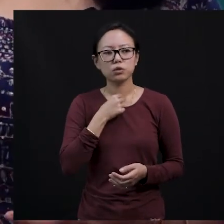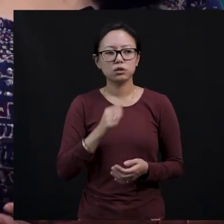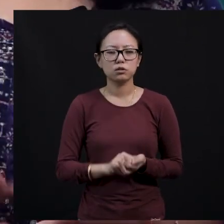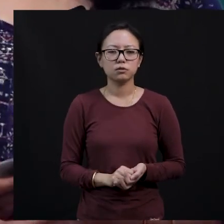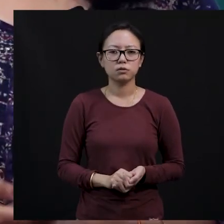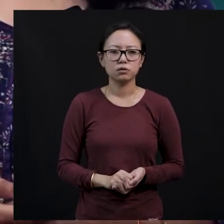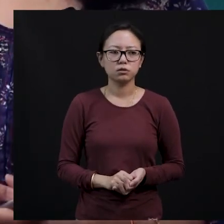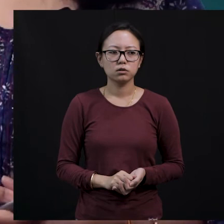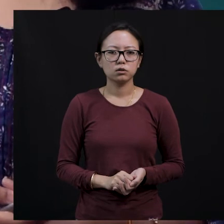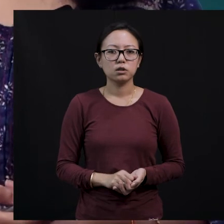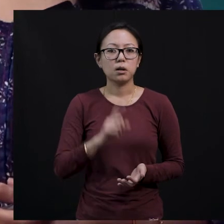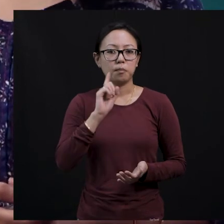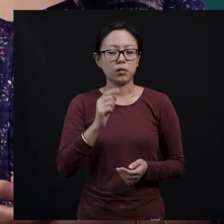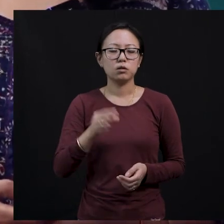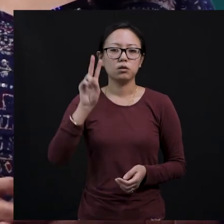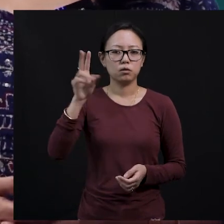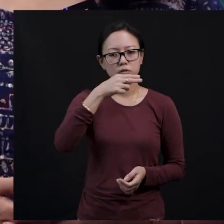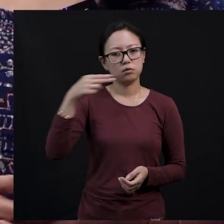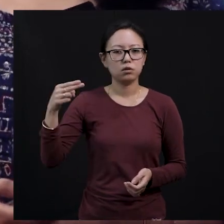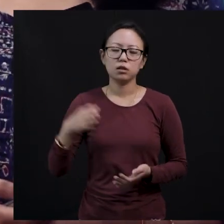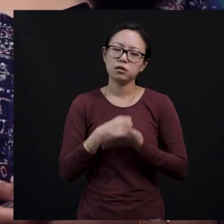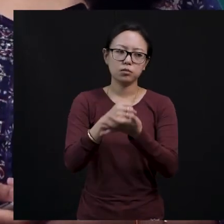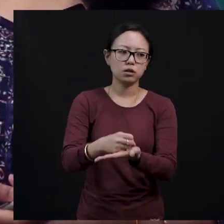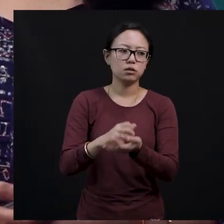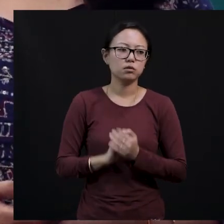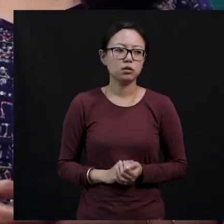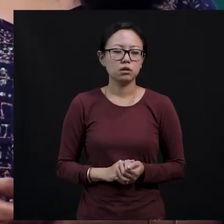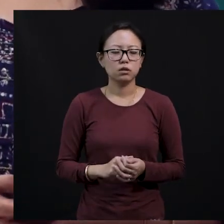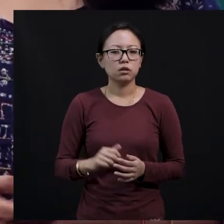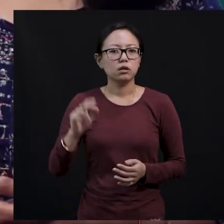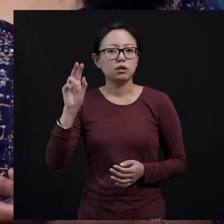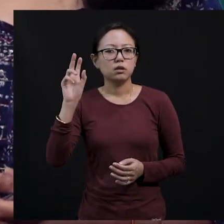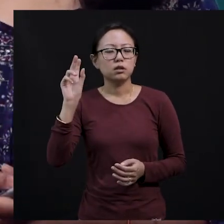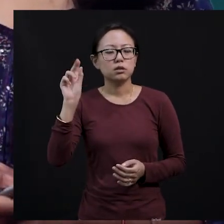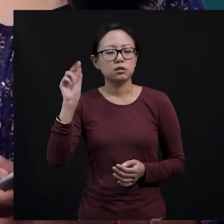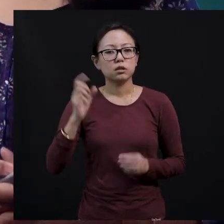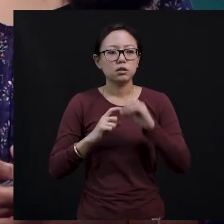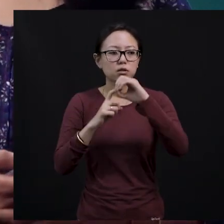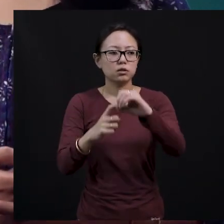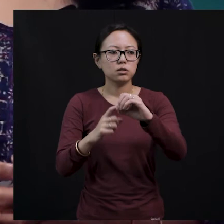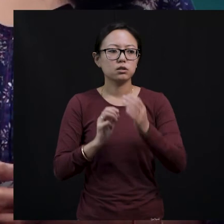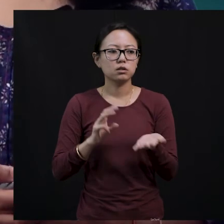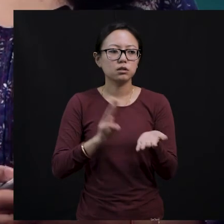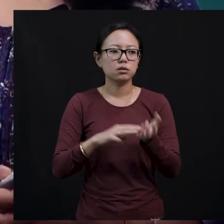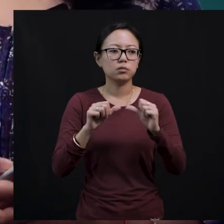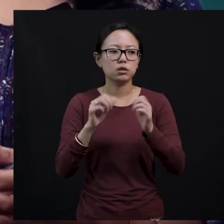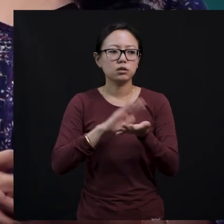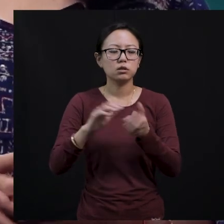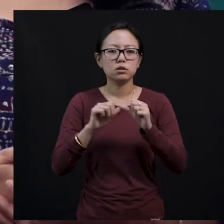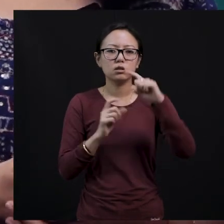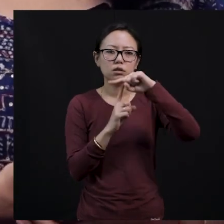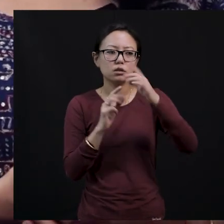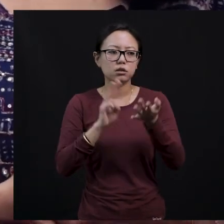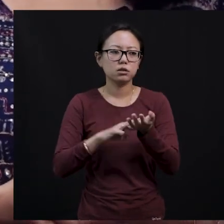write 1 and 2 in the name. The second one is, what was the contribution of Mahatma Gandhi and Bhim Rao Ambedkar in